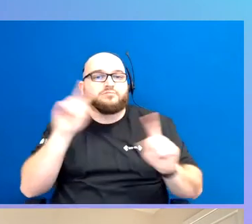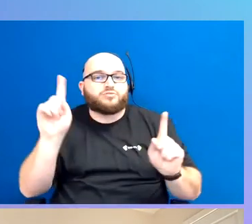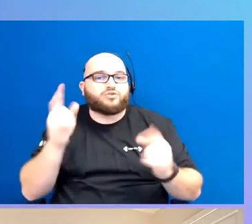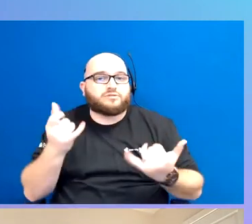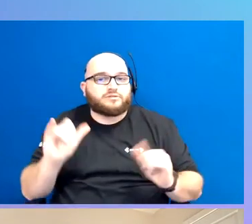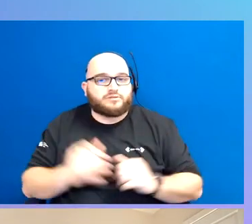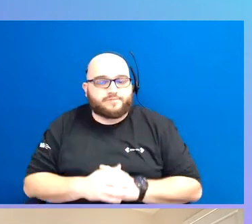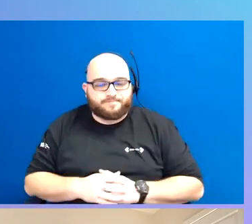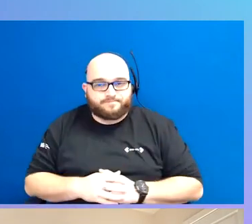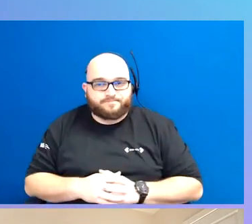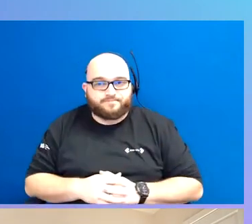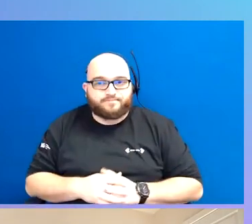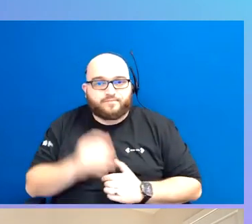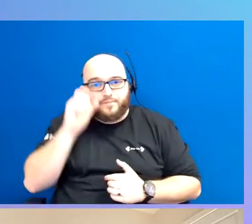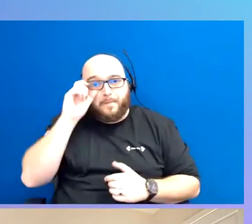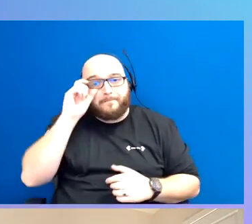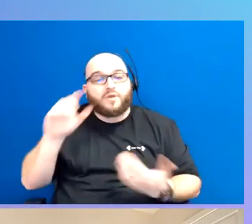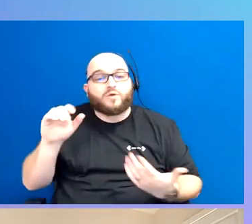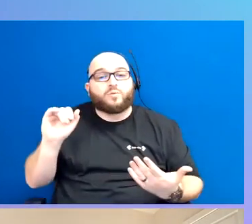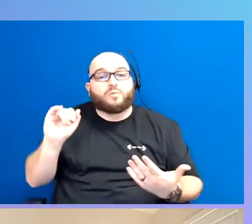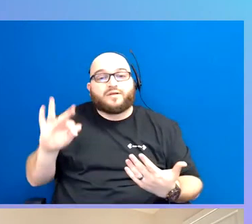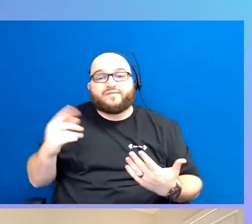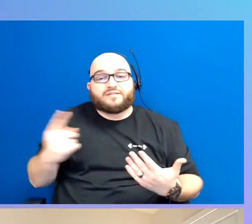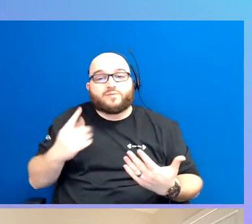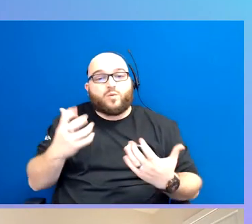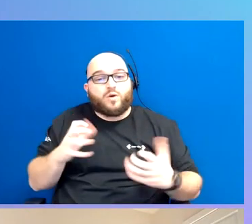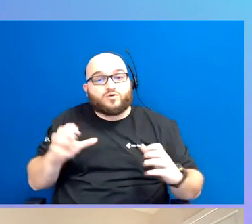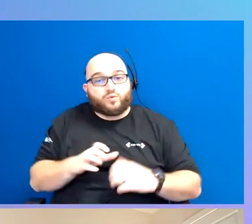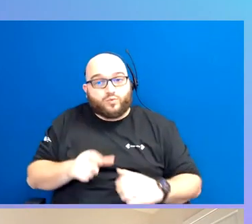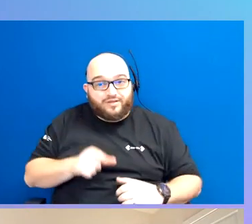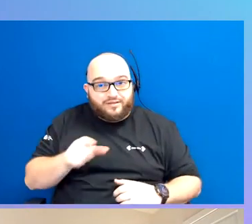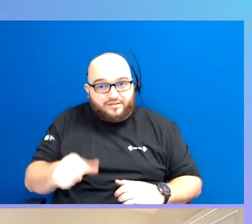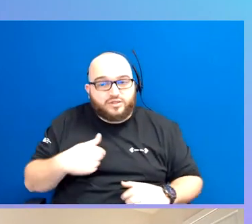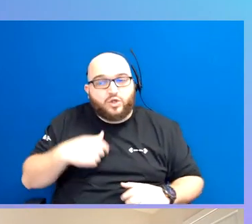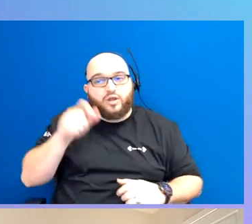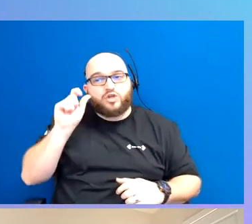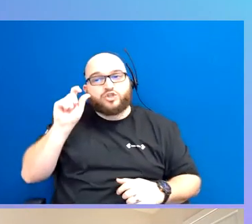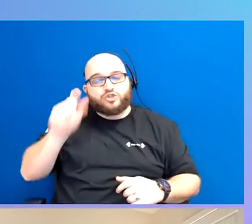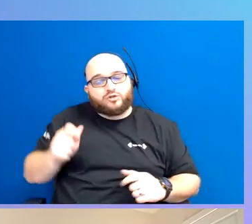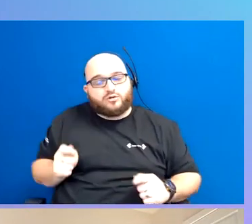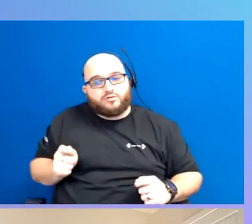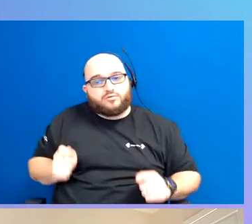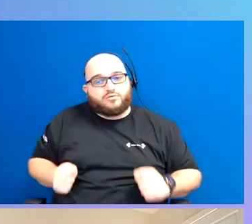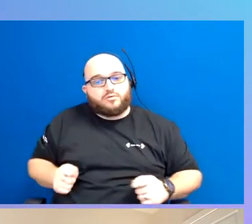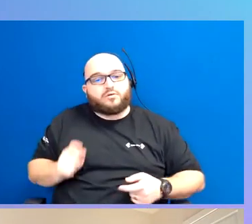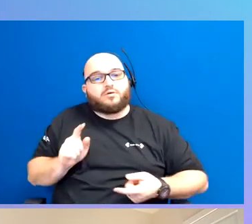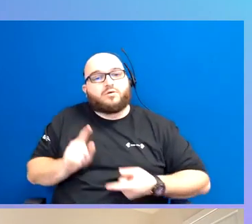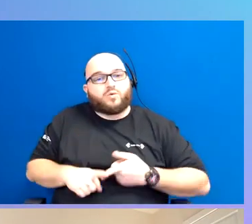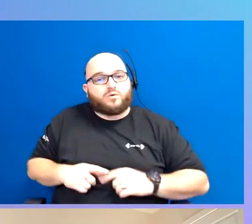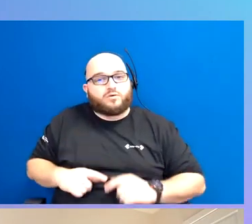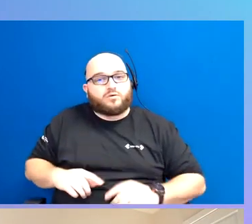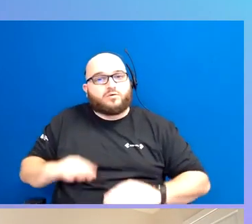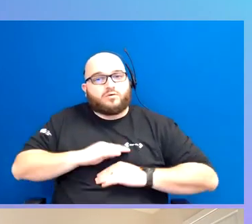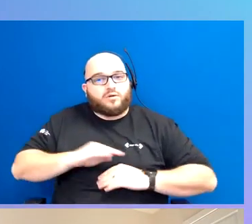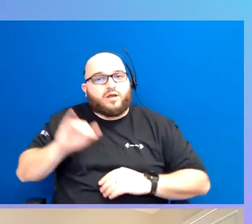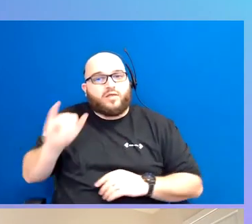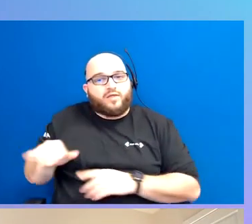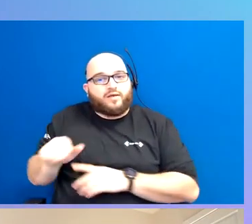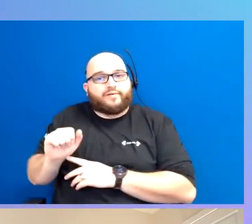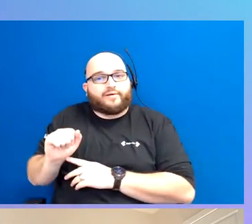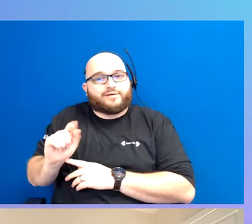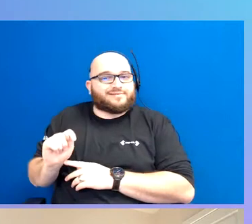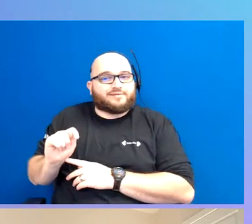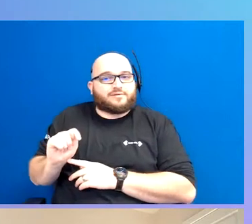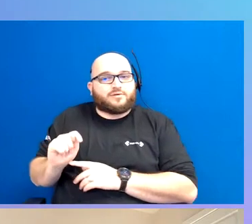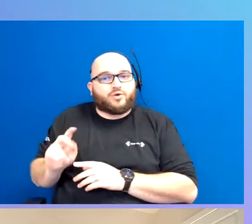a developer chooses to do this, it should be notified to the to the AT user, right?